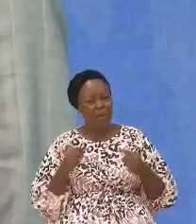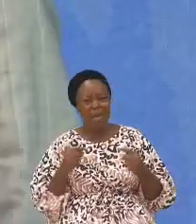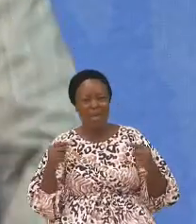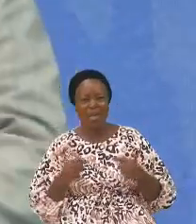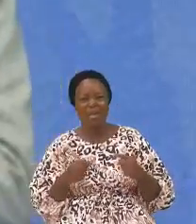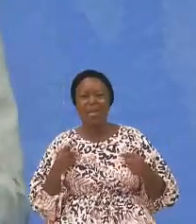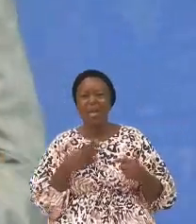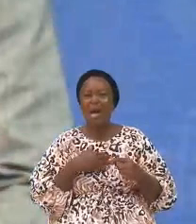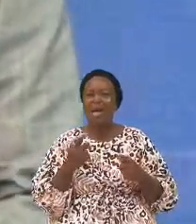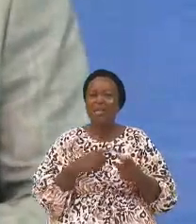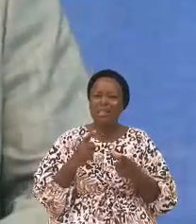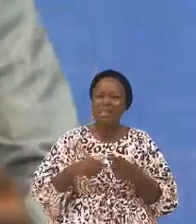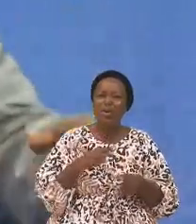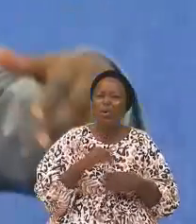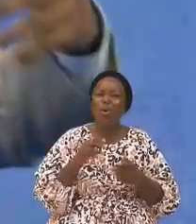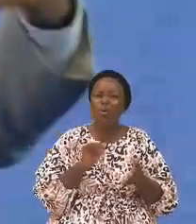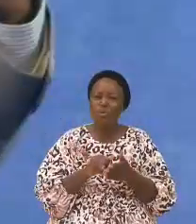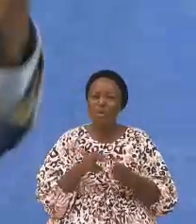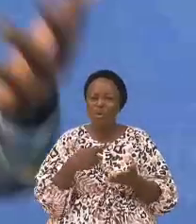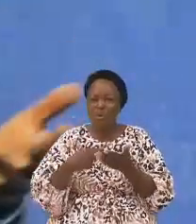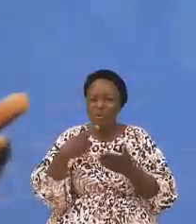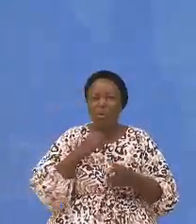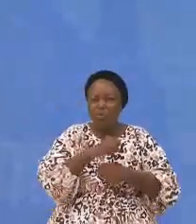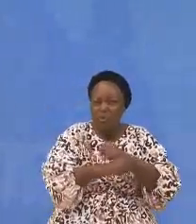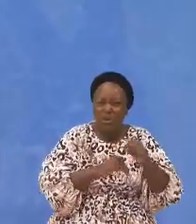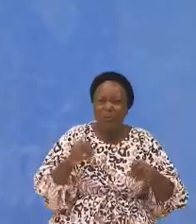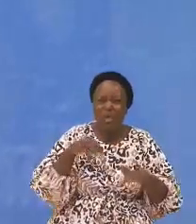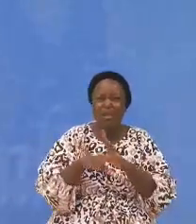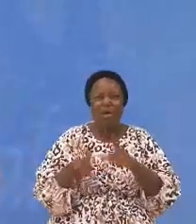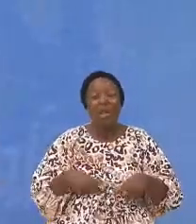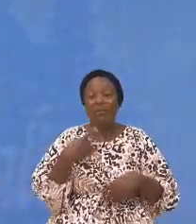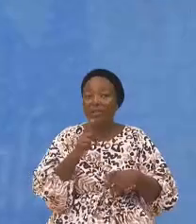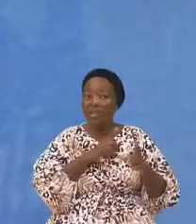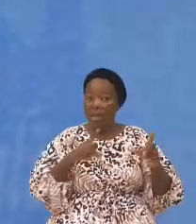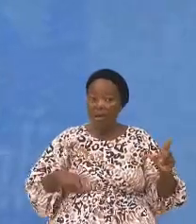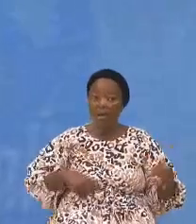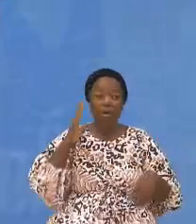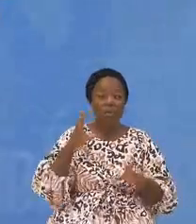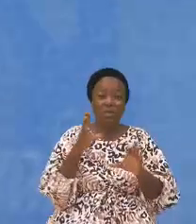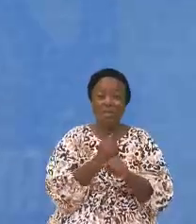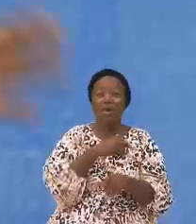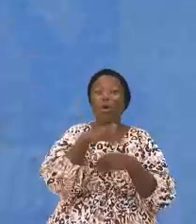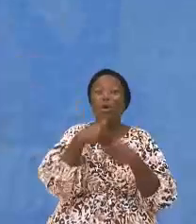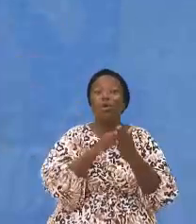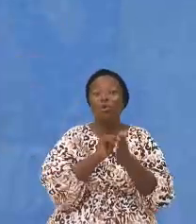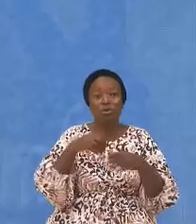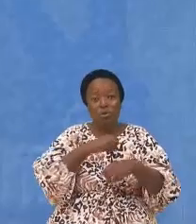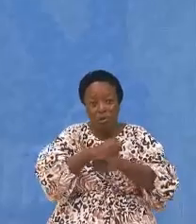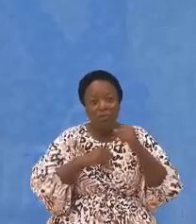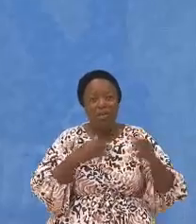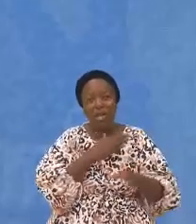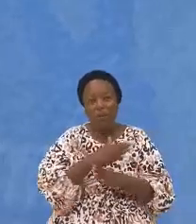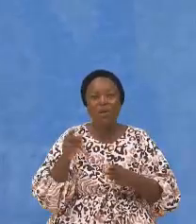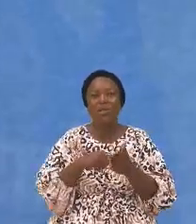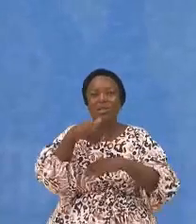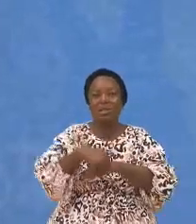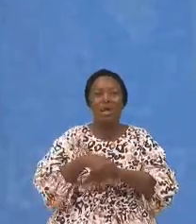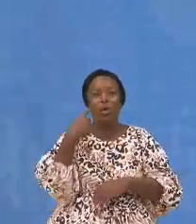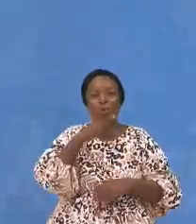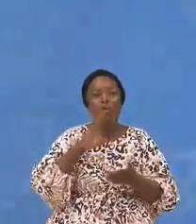away. And then the pain and the perpetuity of suffering in your life, the